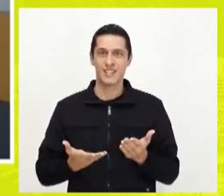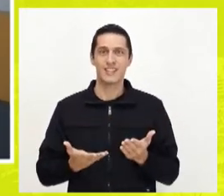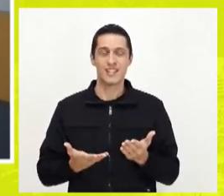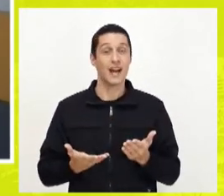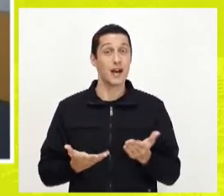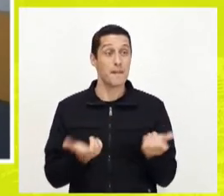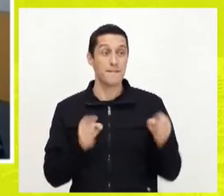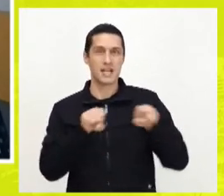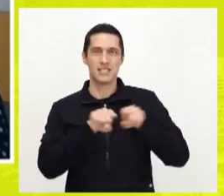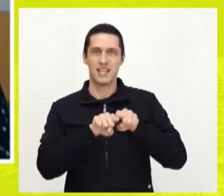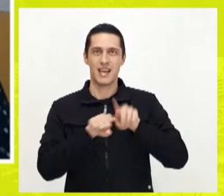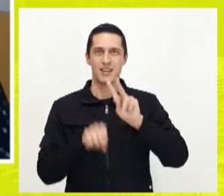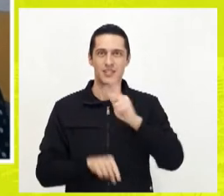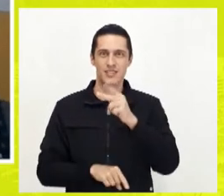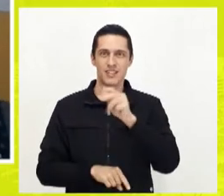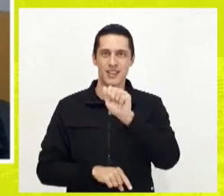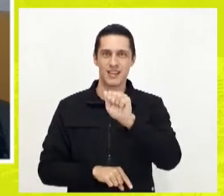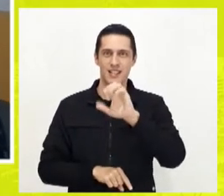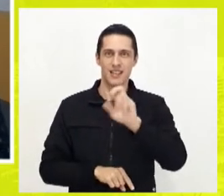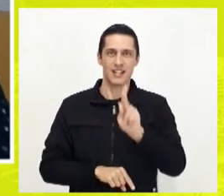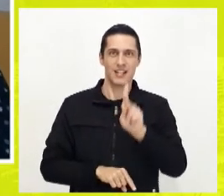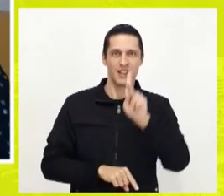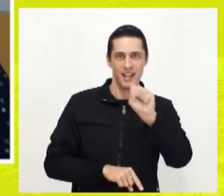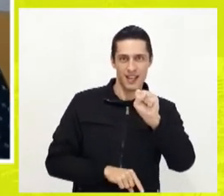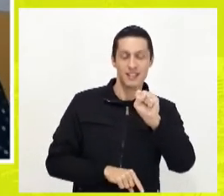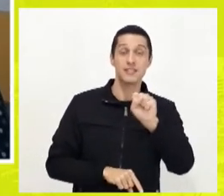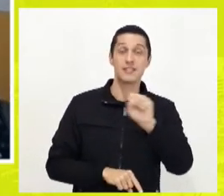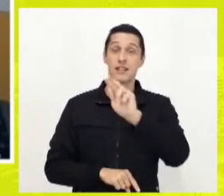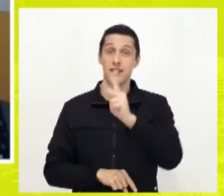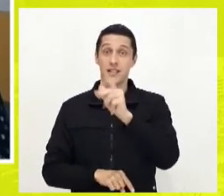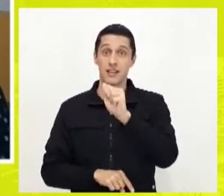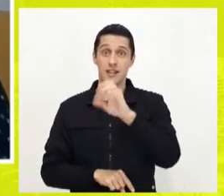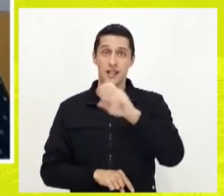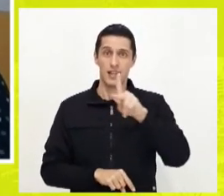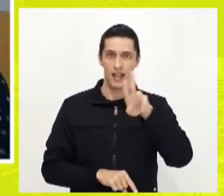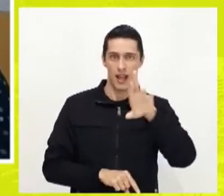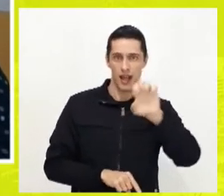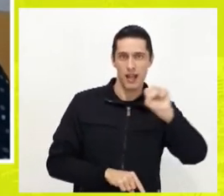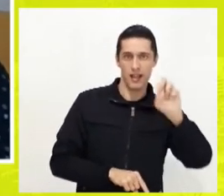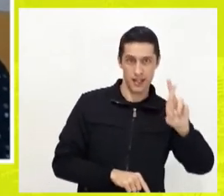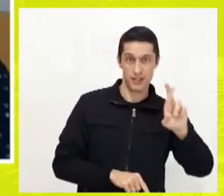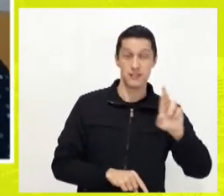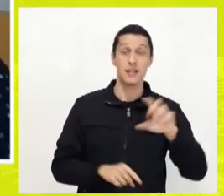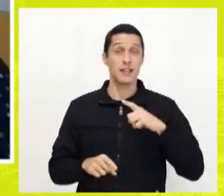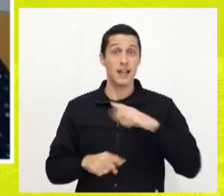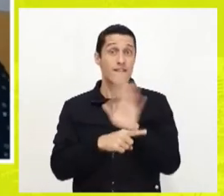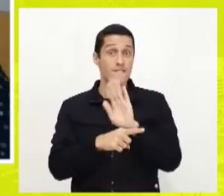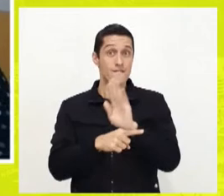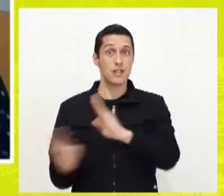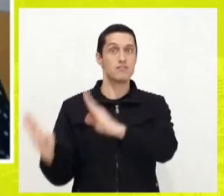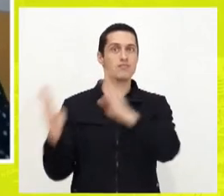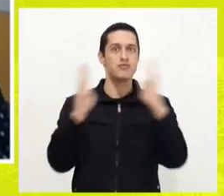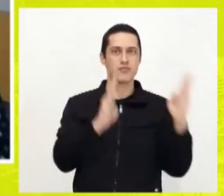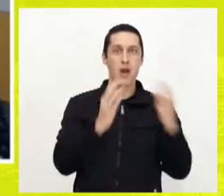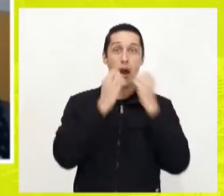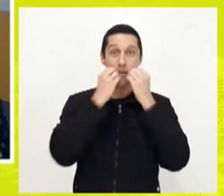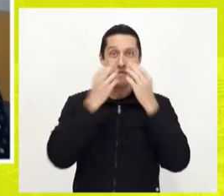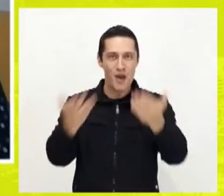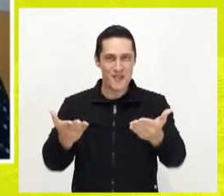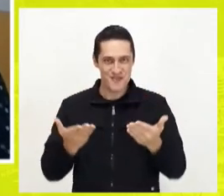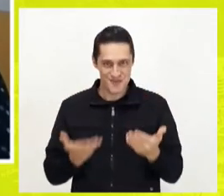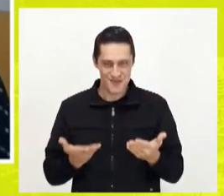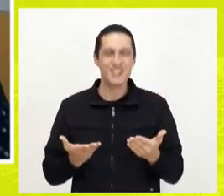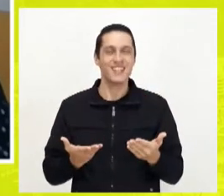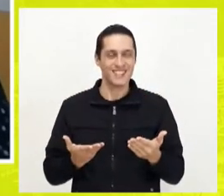of our partners from hacks hackers yes they have prepared a video for us they have this opening to welcome and